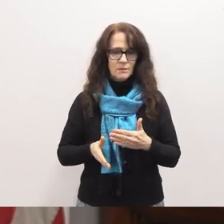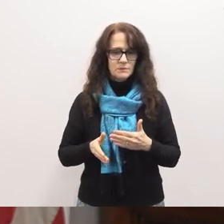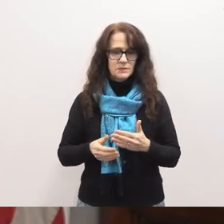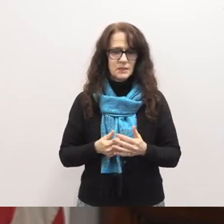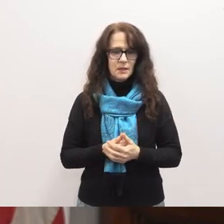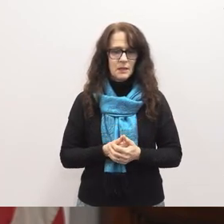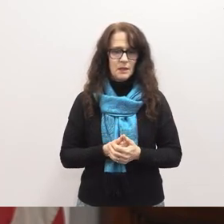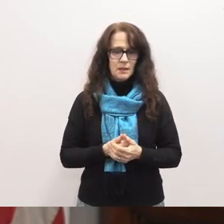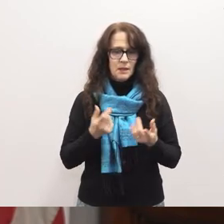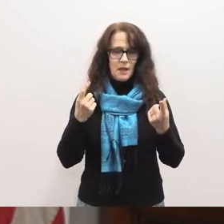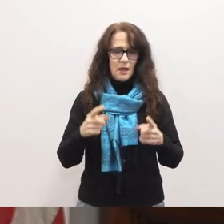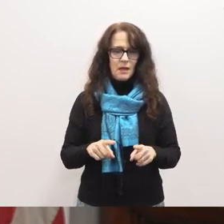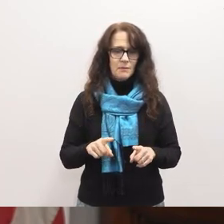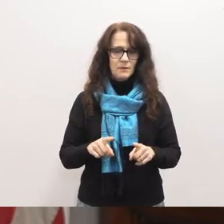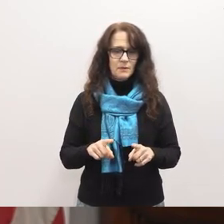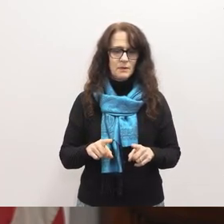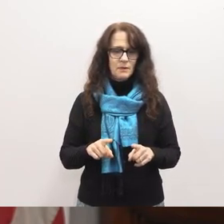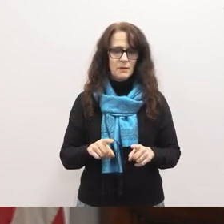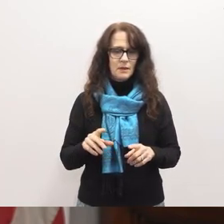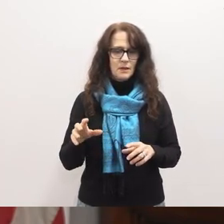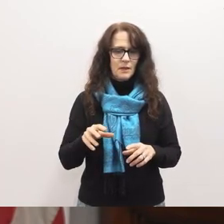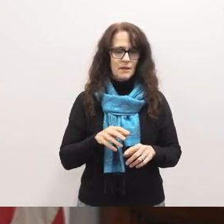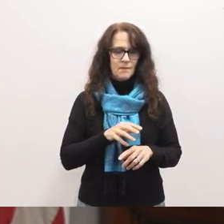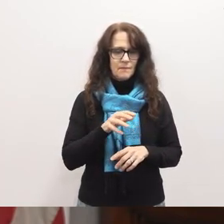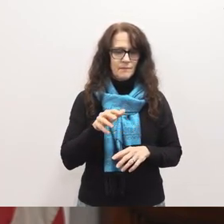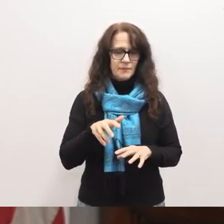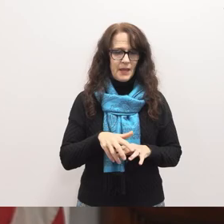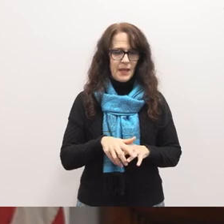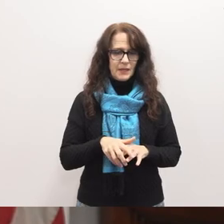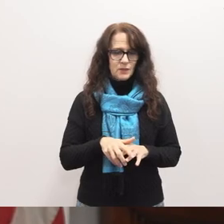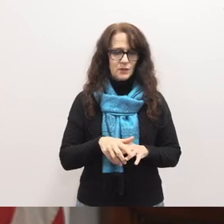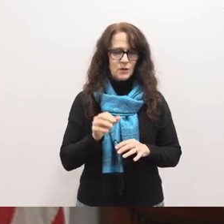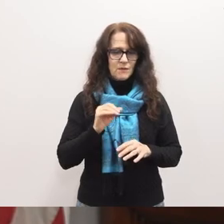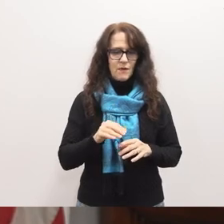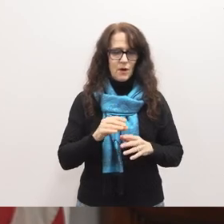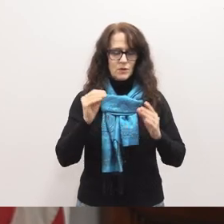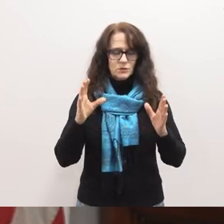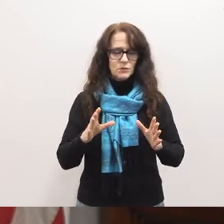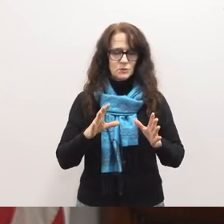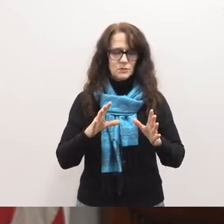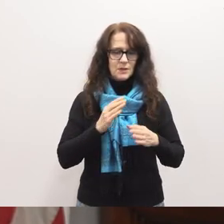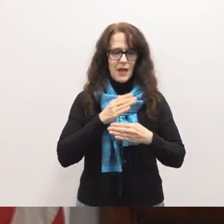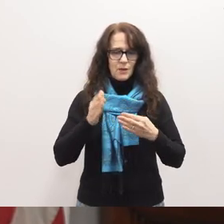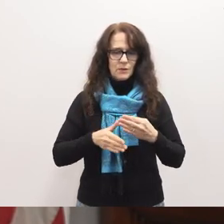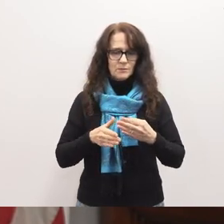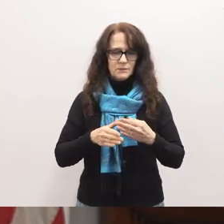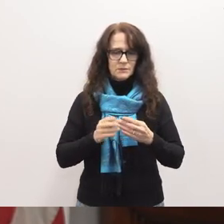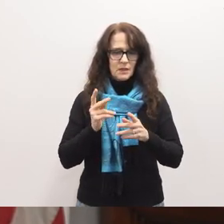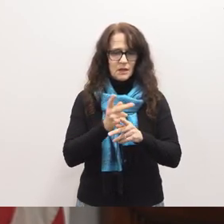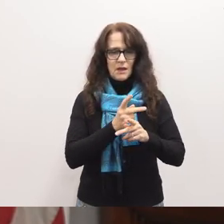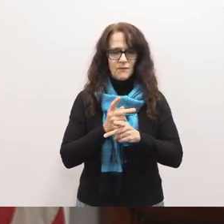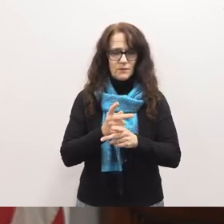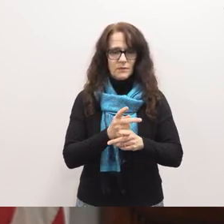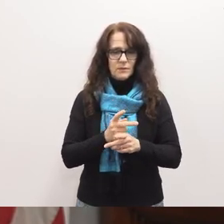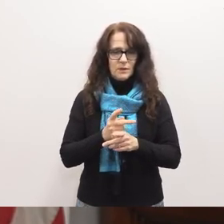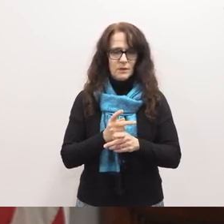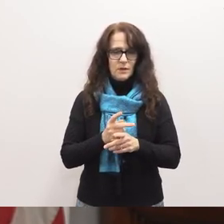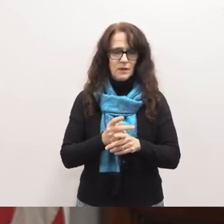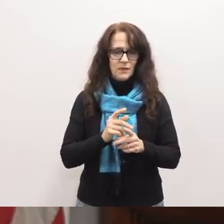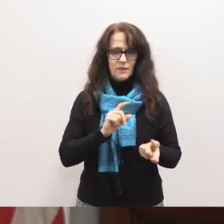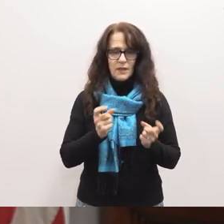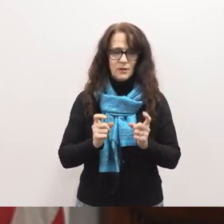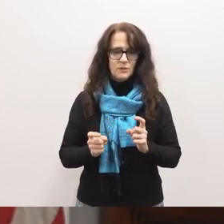And that happens to be one of the anchors of our student outcomes focused governance work. And in essence, that student outcomes don't